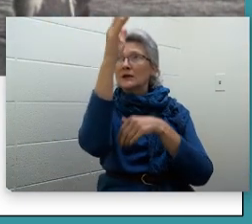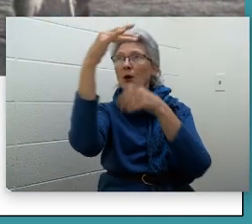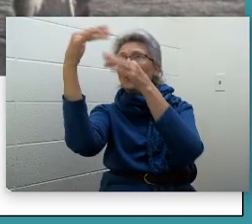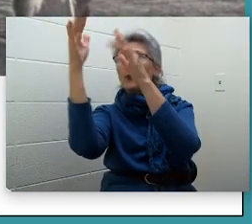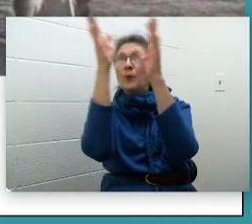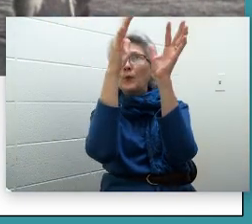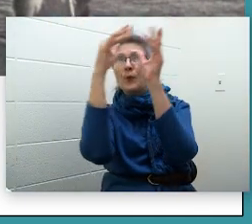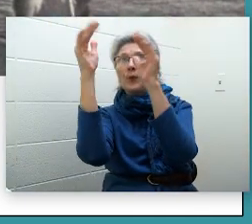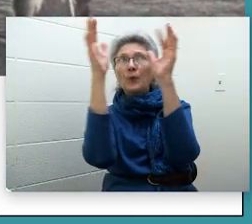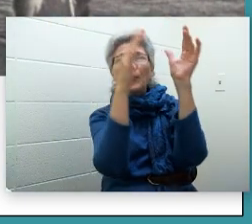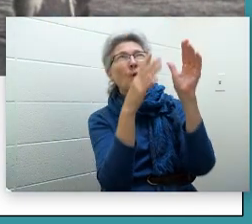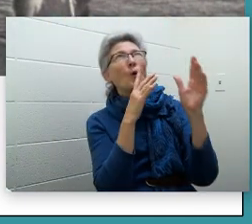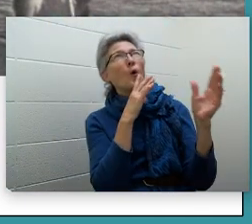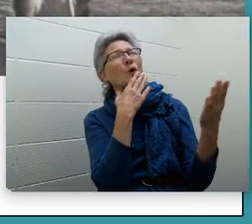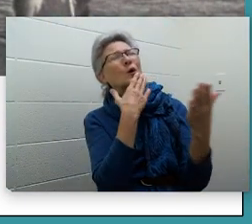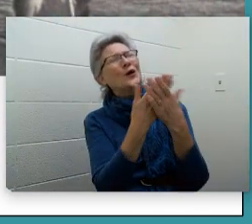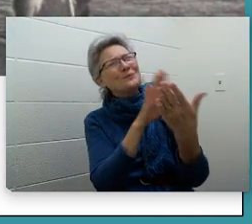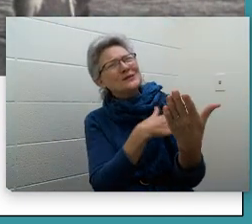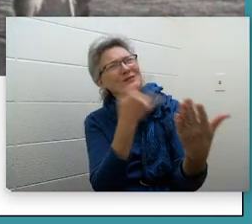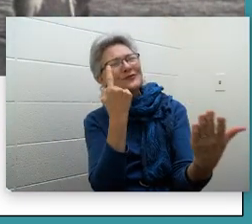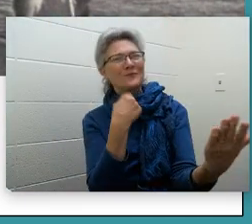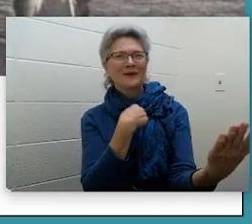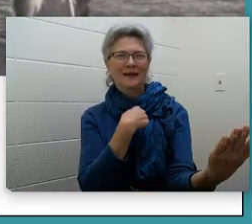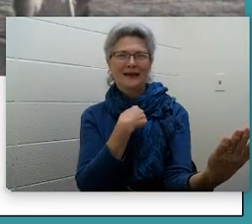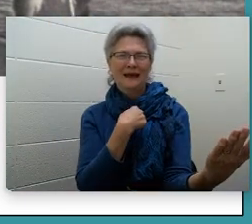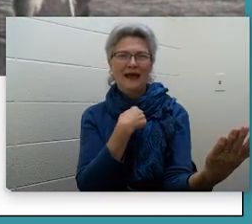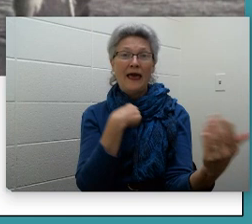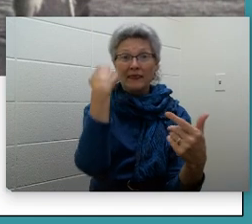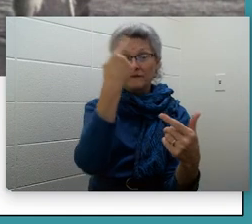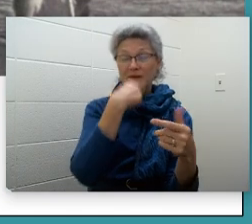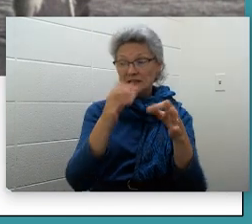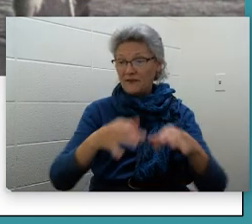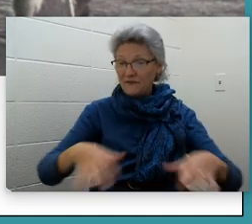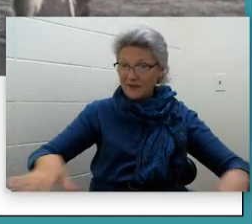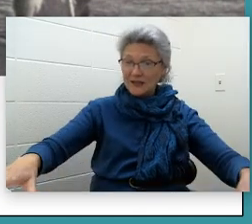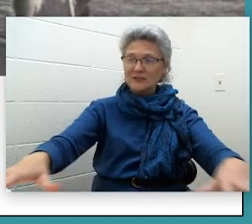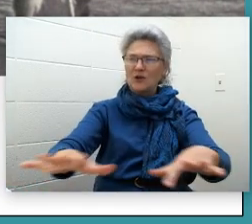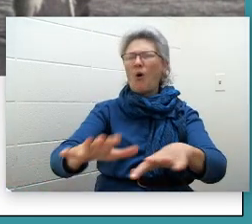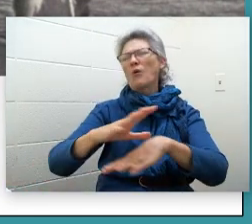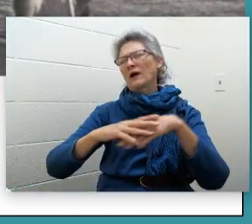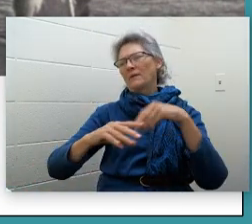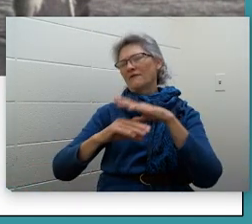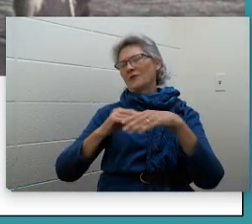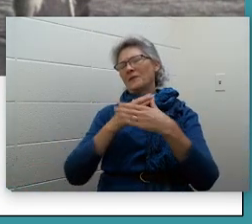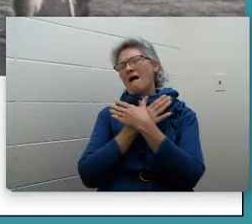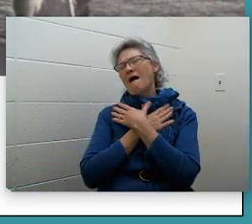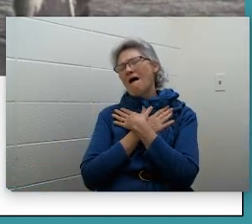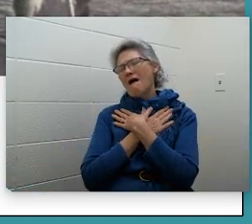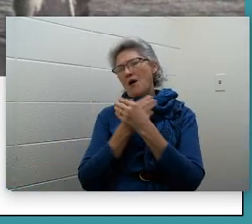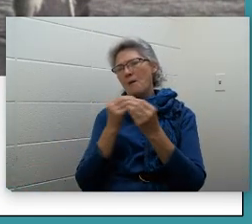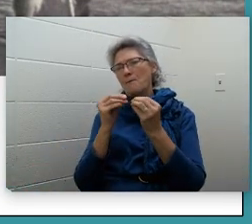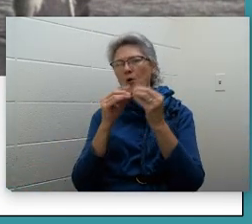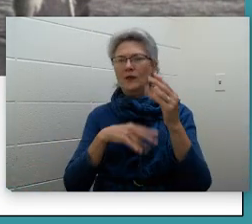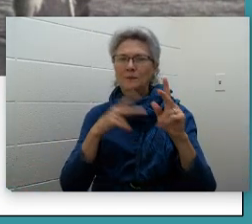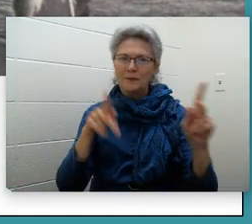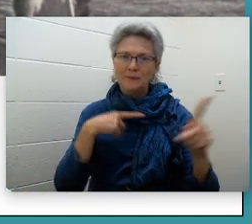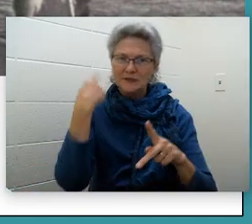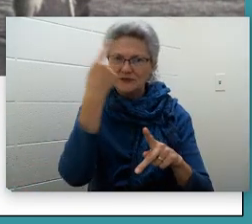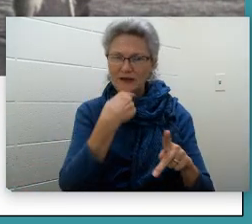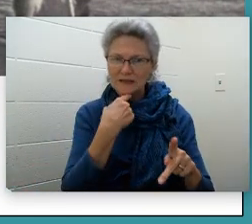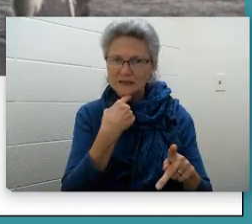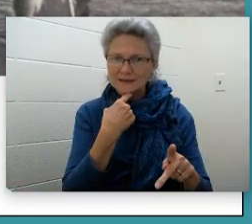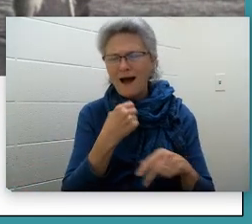treetops has always been good music to me, and the face of the fields has often comforted me more than the faces of men. I